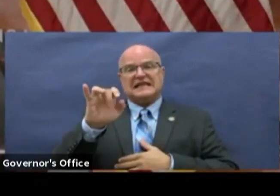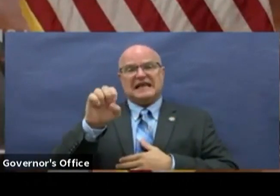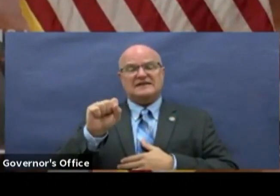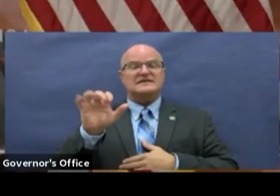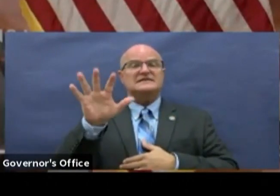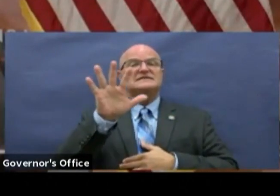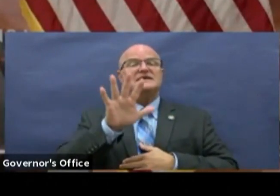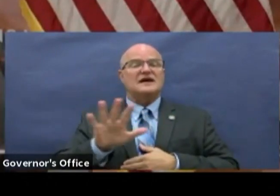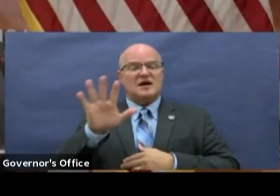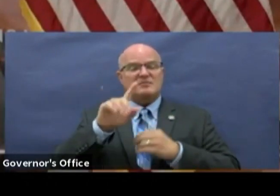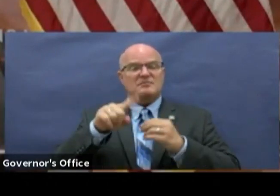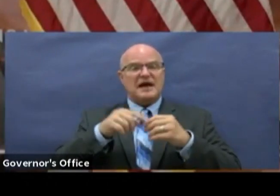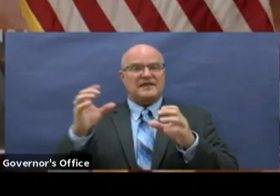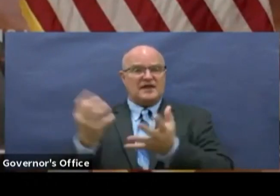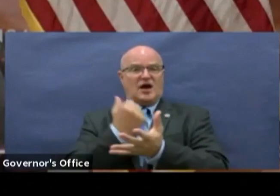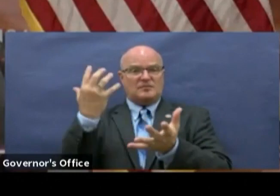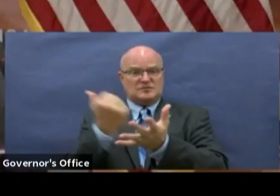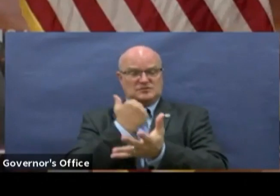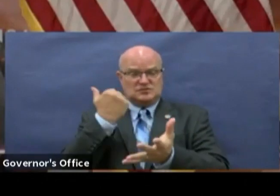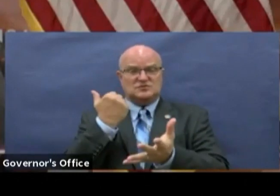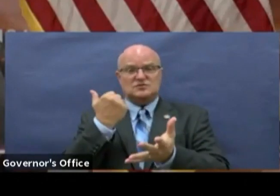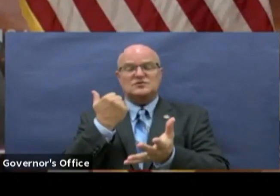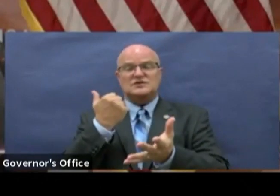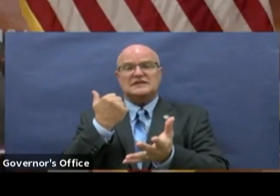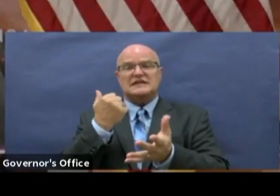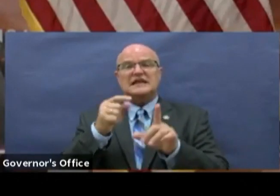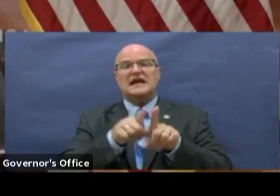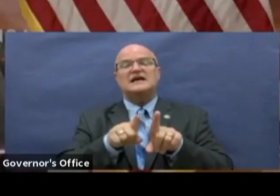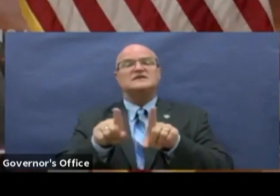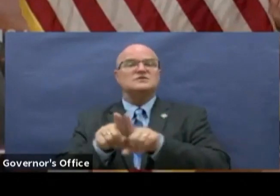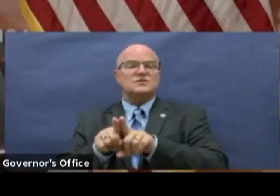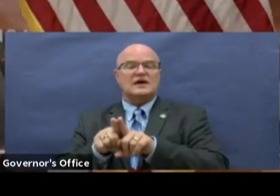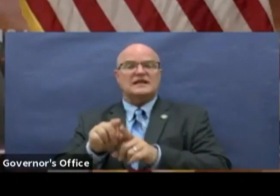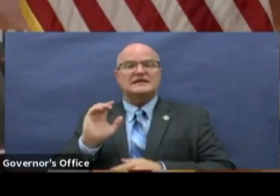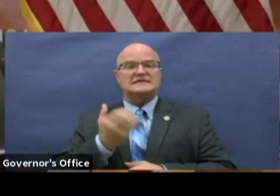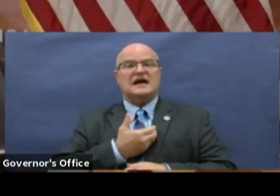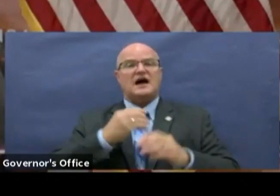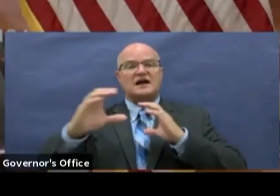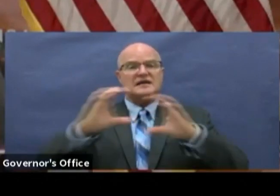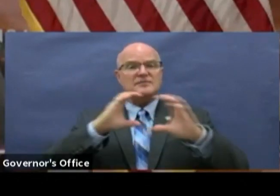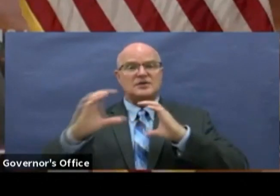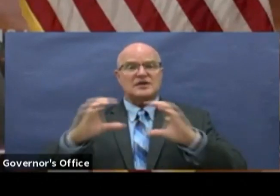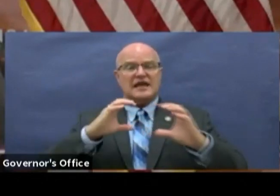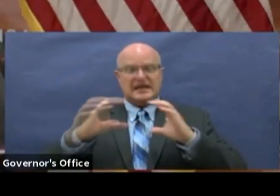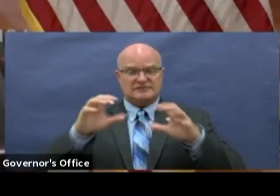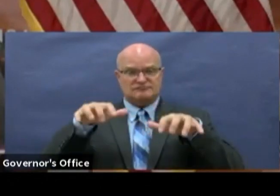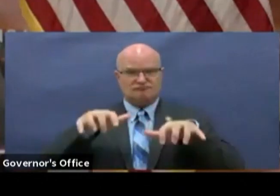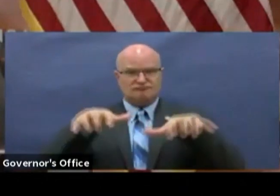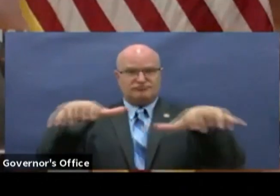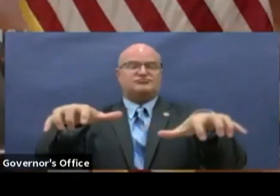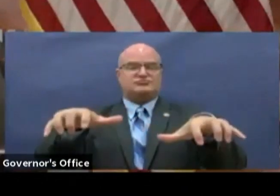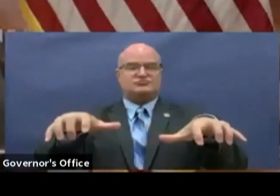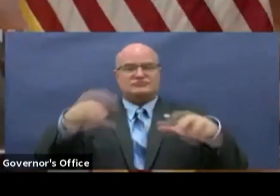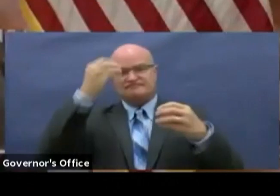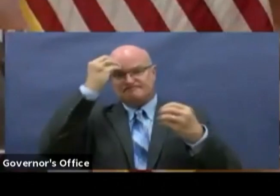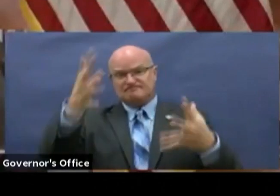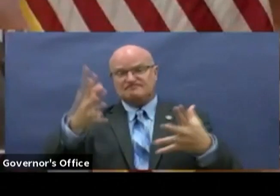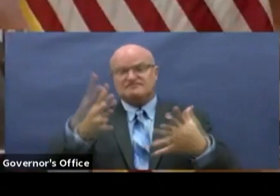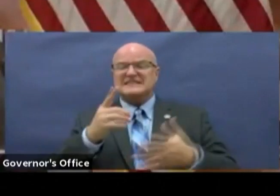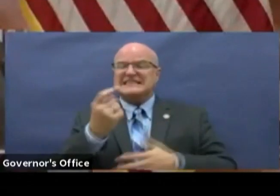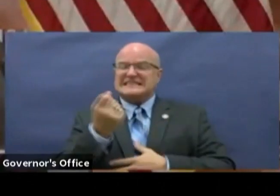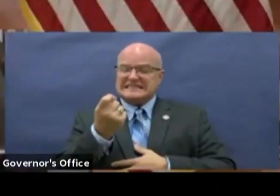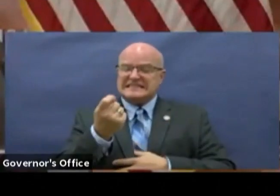about the opportunity as well as our communication publicly. And so it's a little